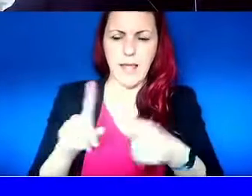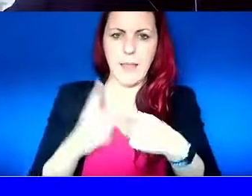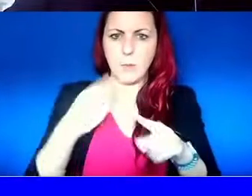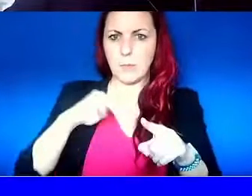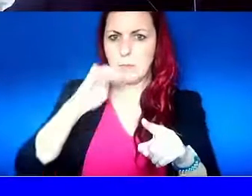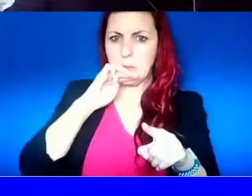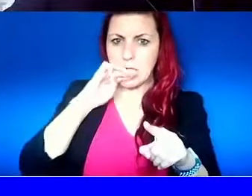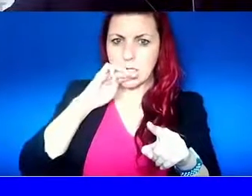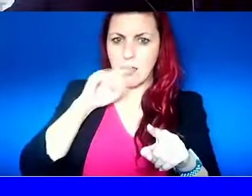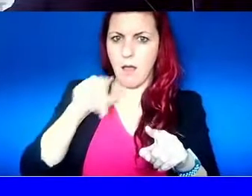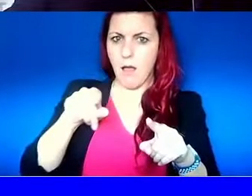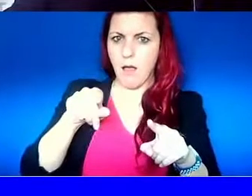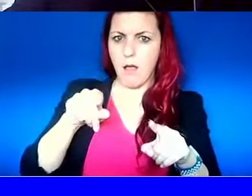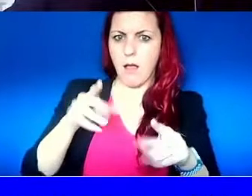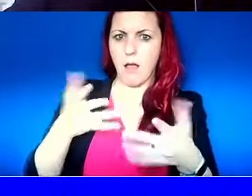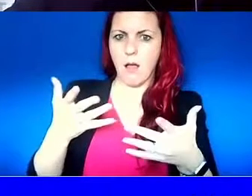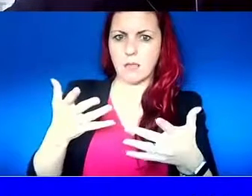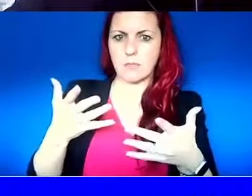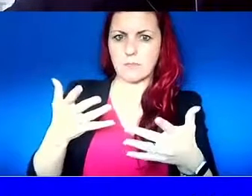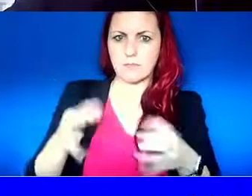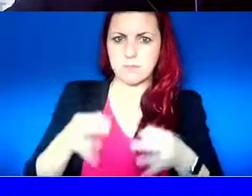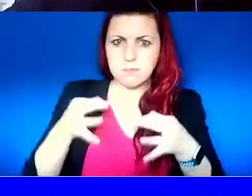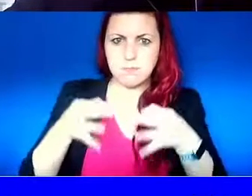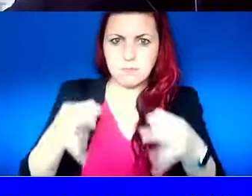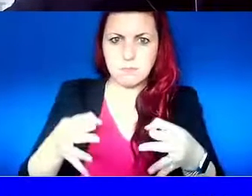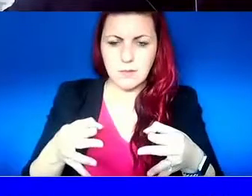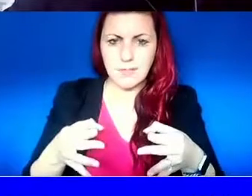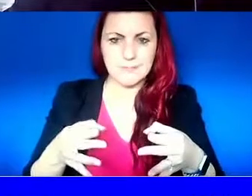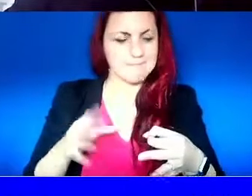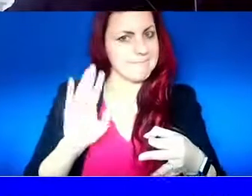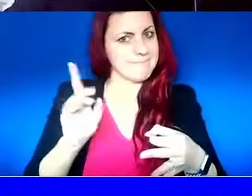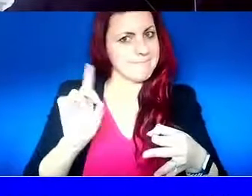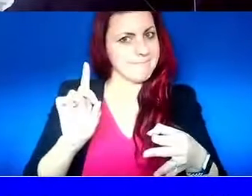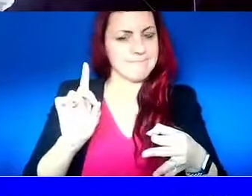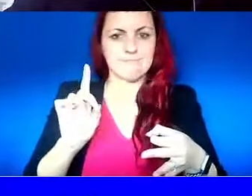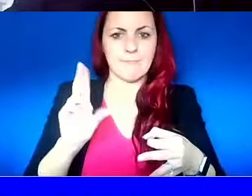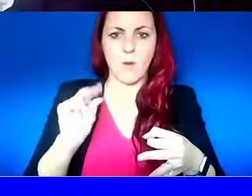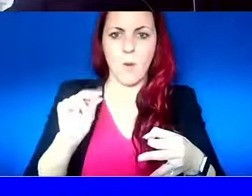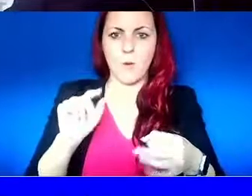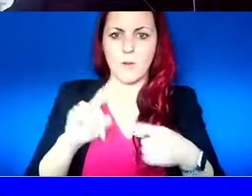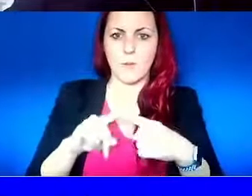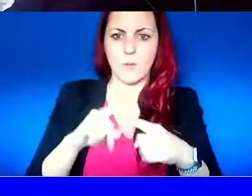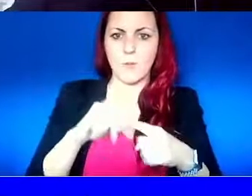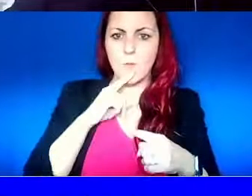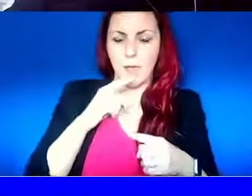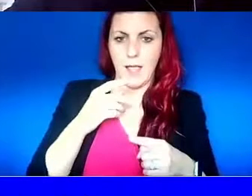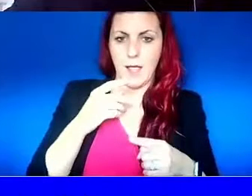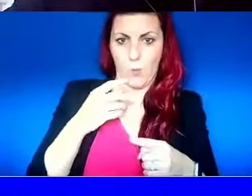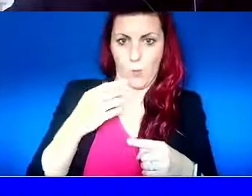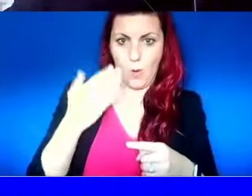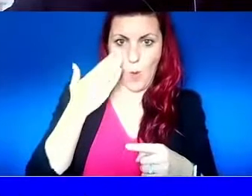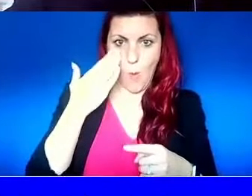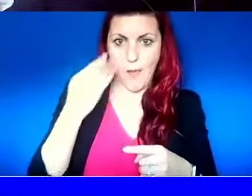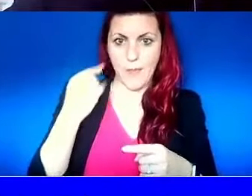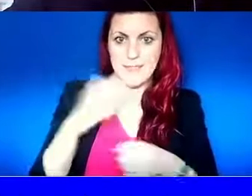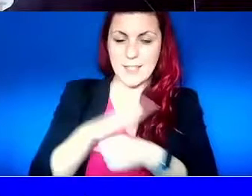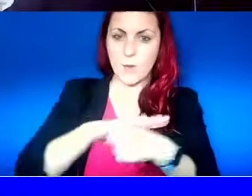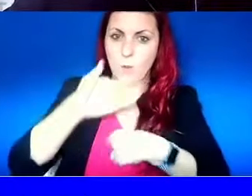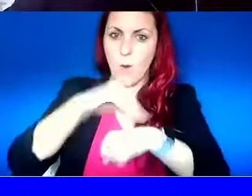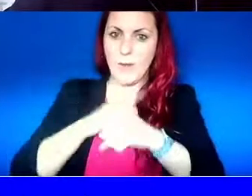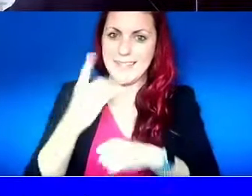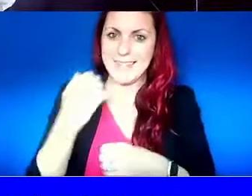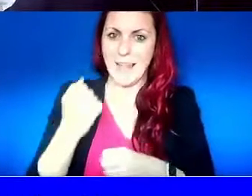he would be able to take notes. But actually, in the situation he was involved with, where there were two deaf